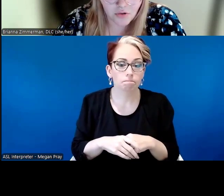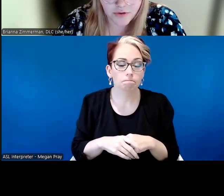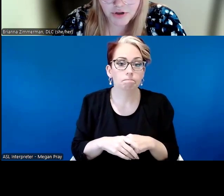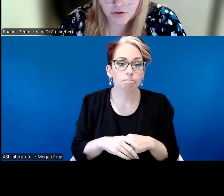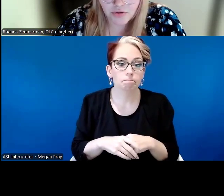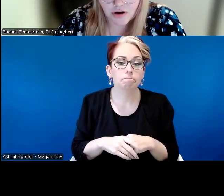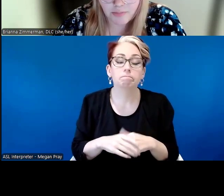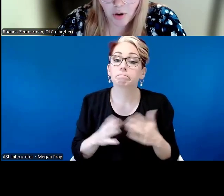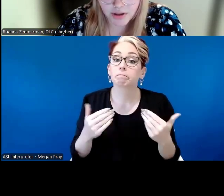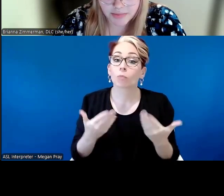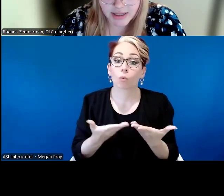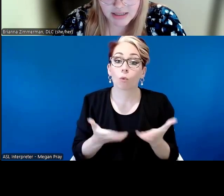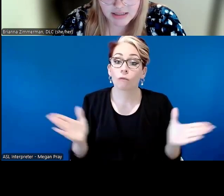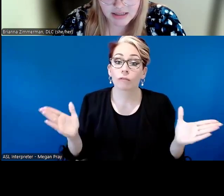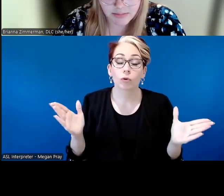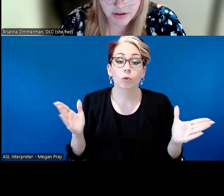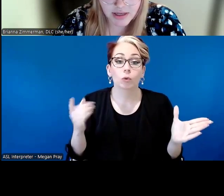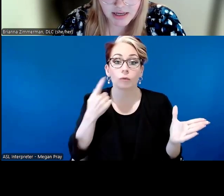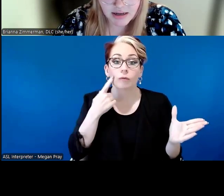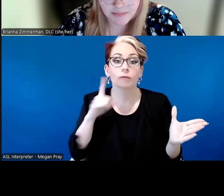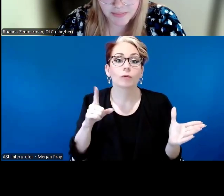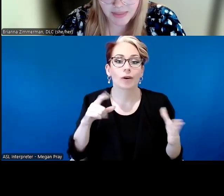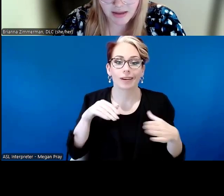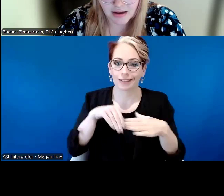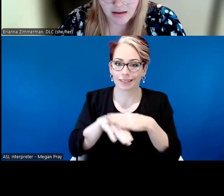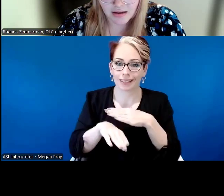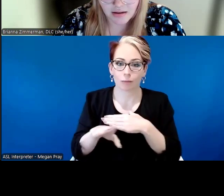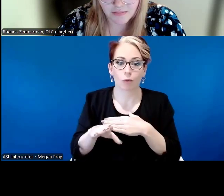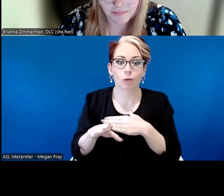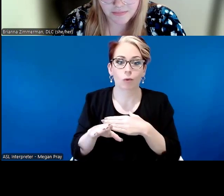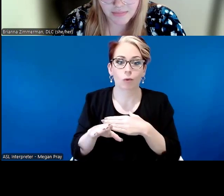an overview of polling place accessibility,